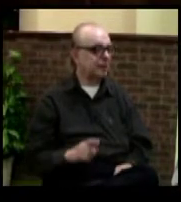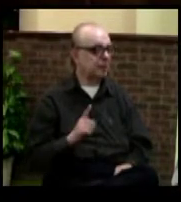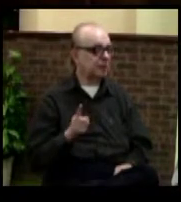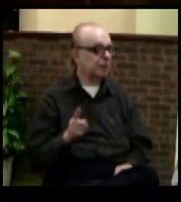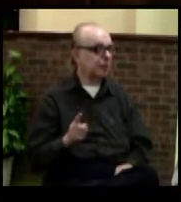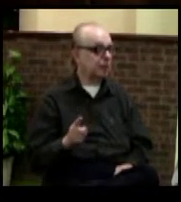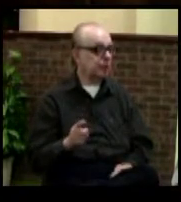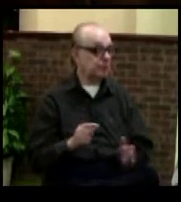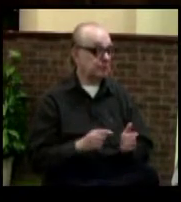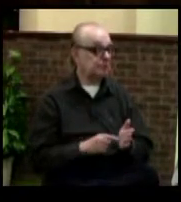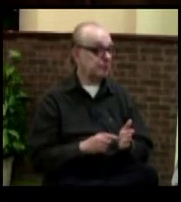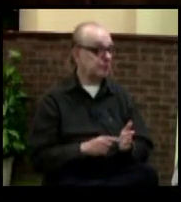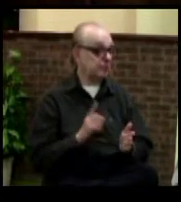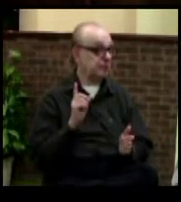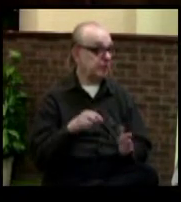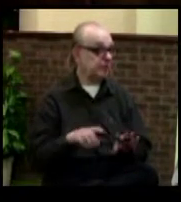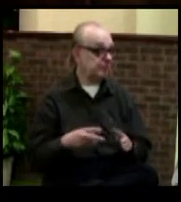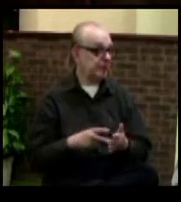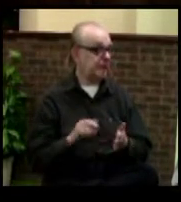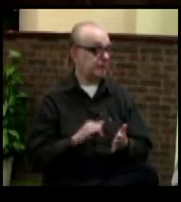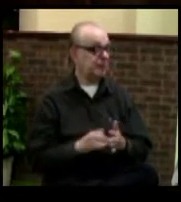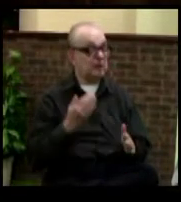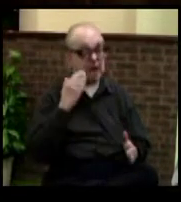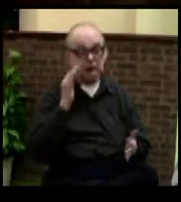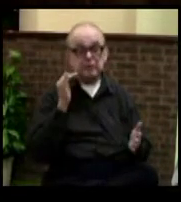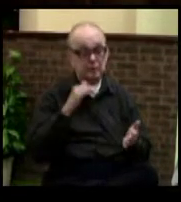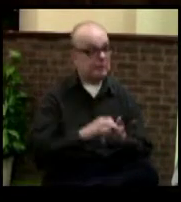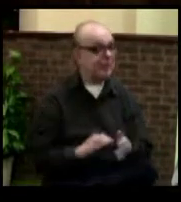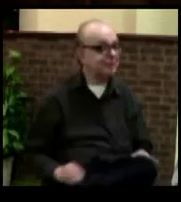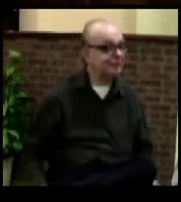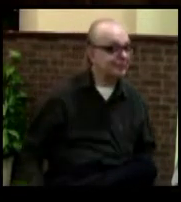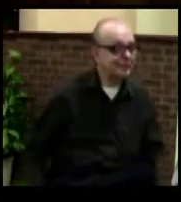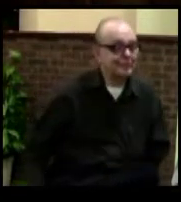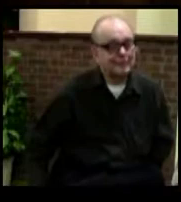your utility bill is due. I know that.